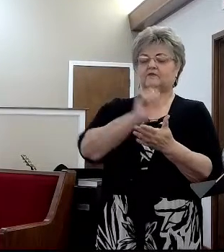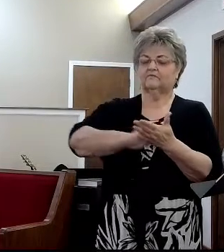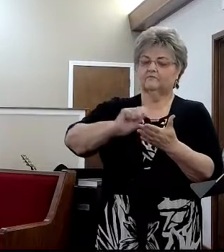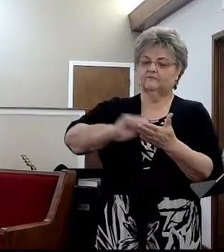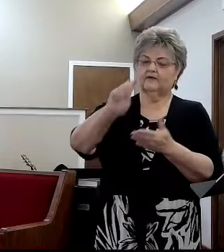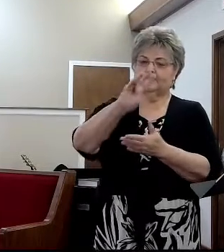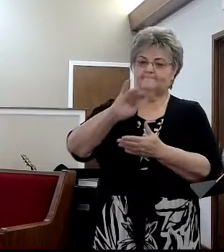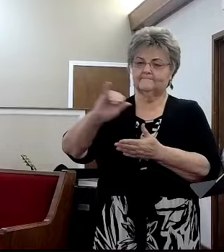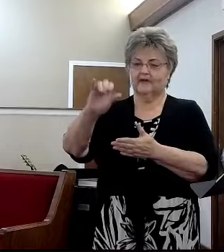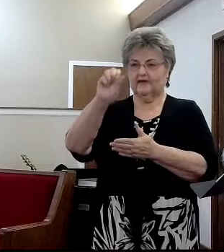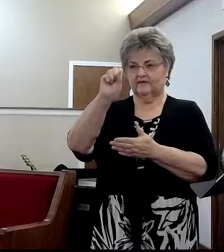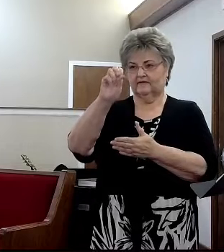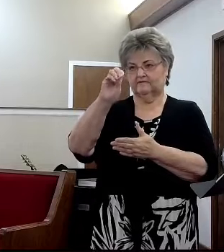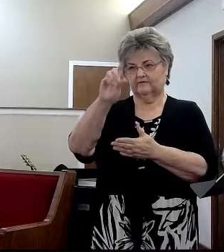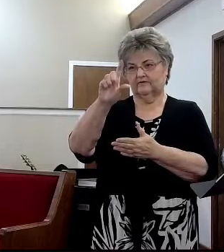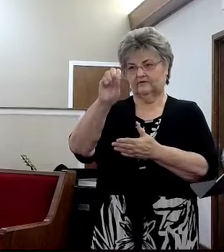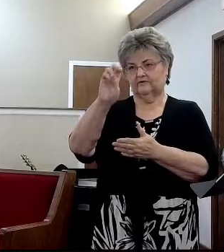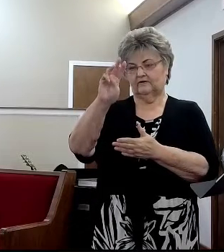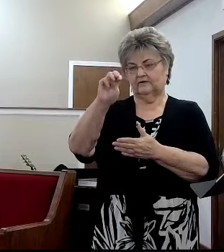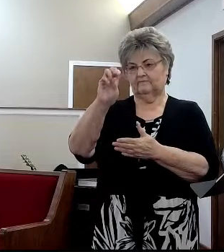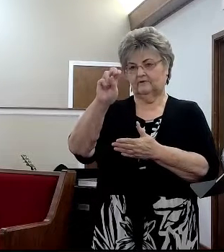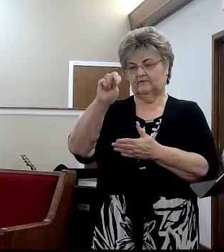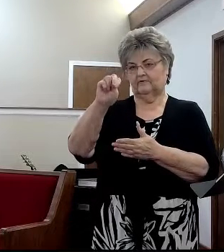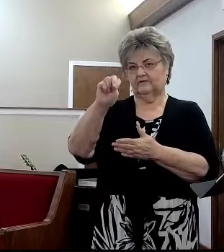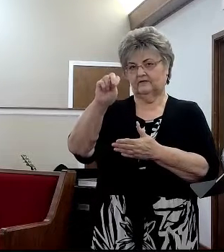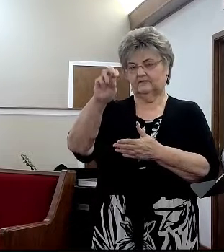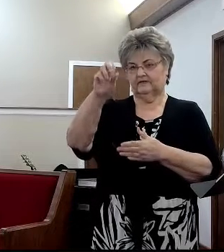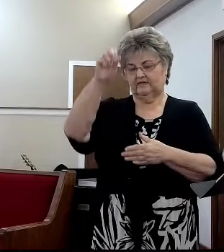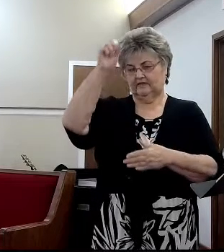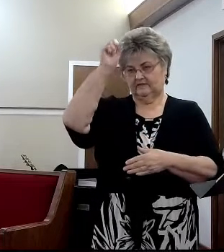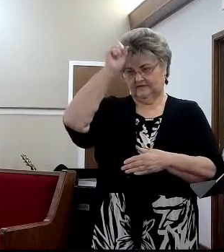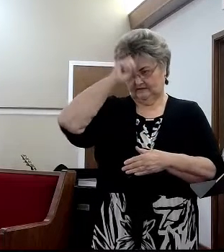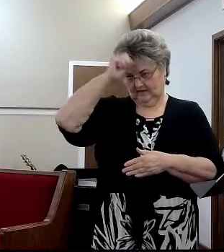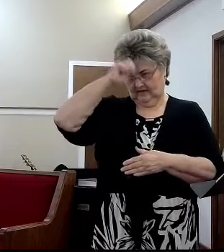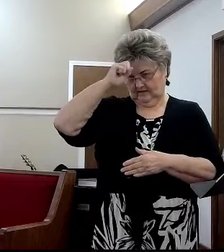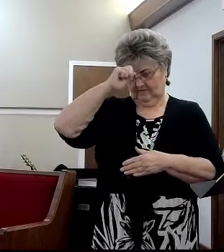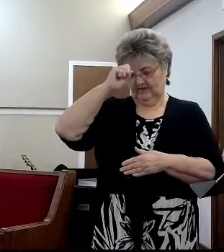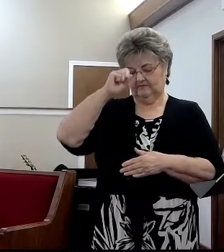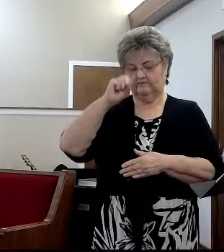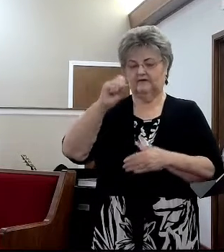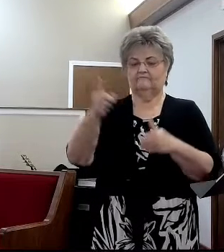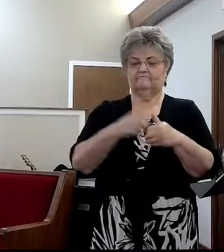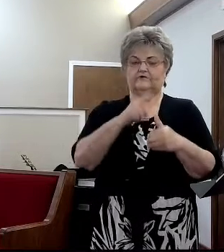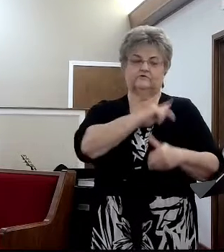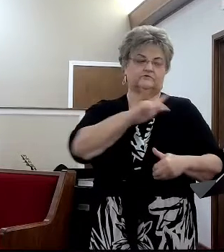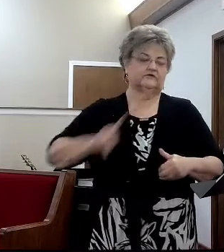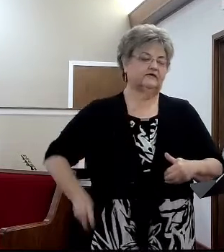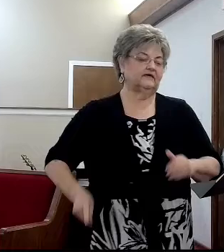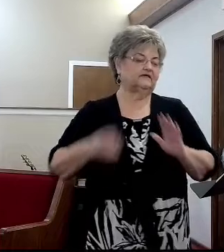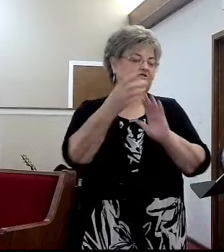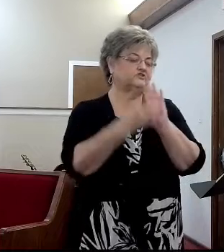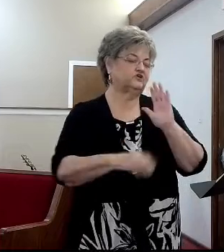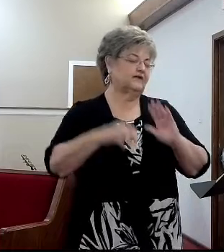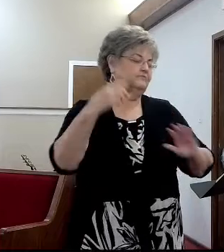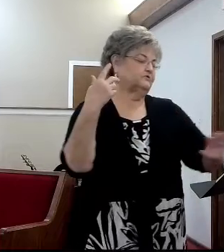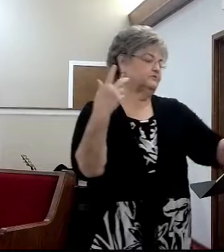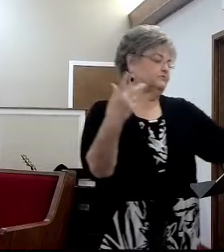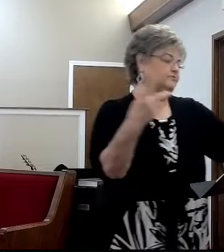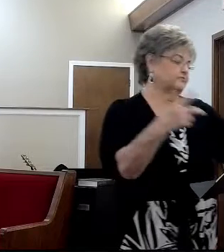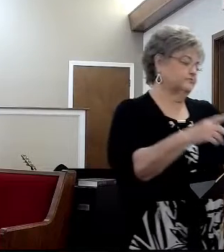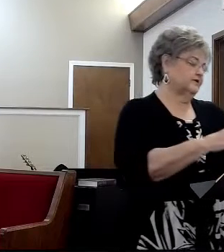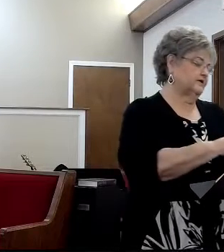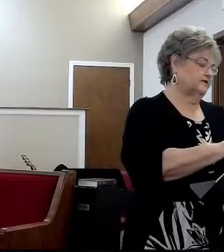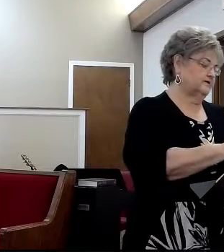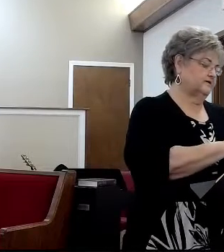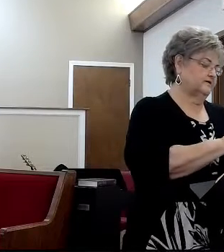Solomon, and we're going to turn now to 1 Kings 3. We're going to read a little bit of kind of about the start of where Solomon got his